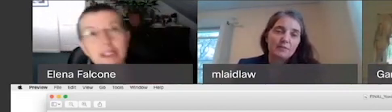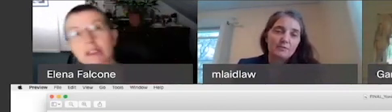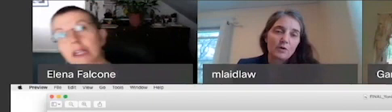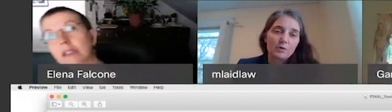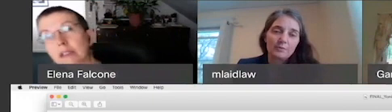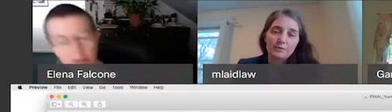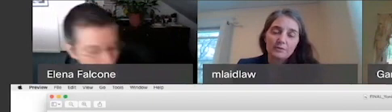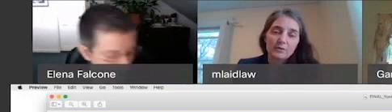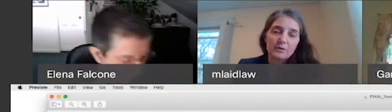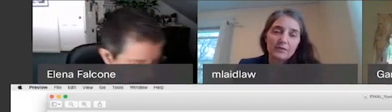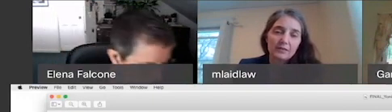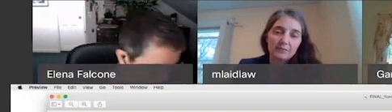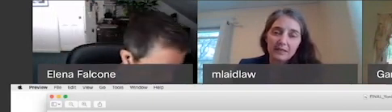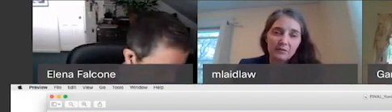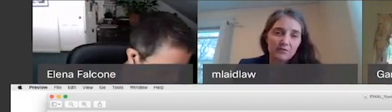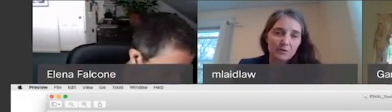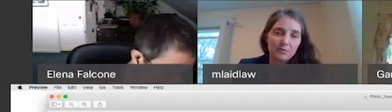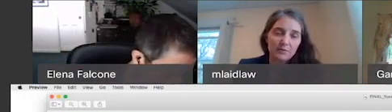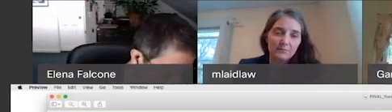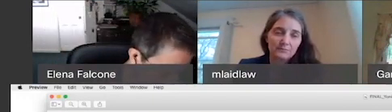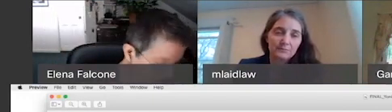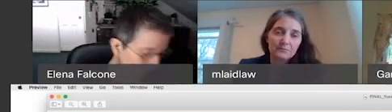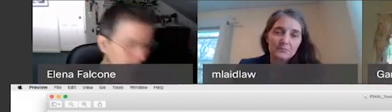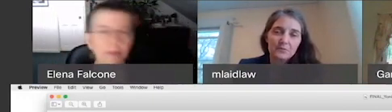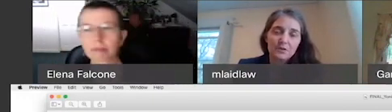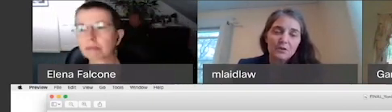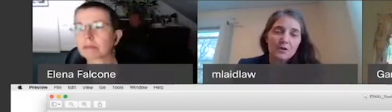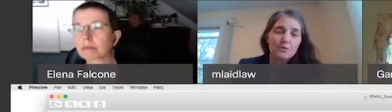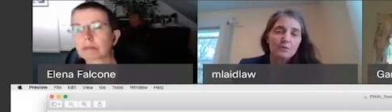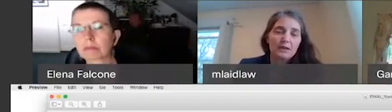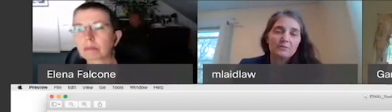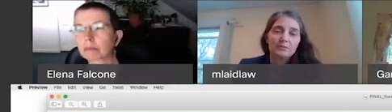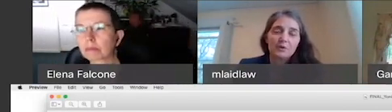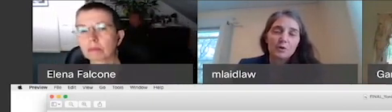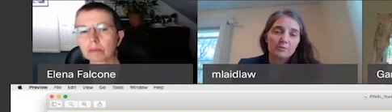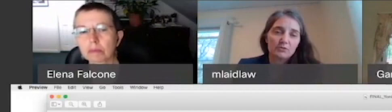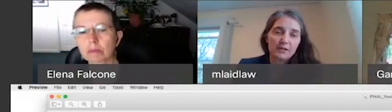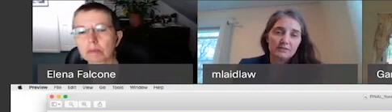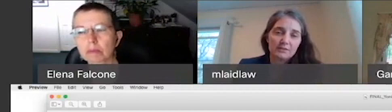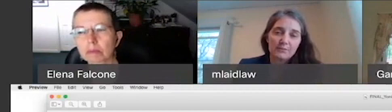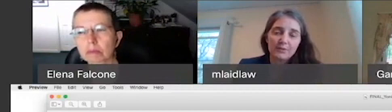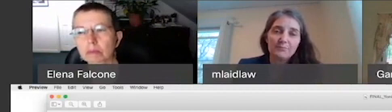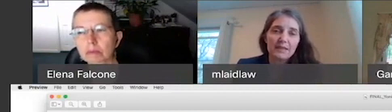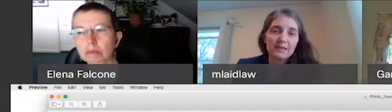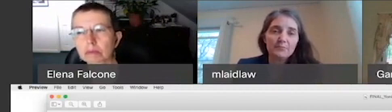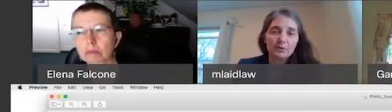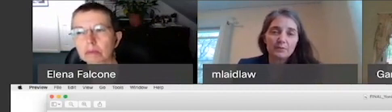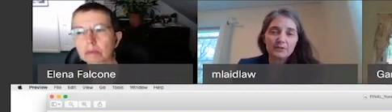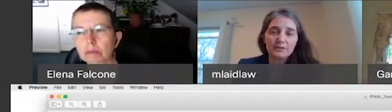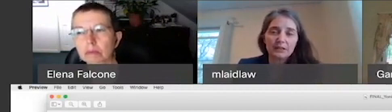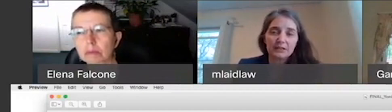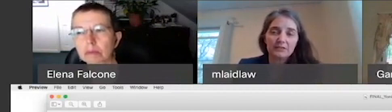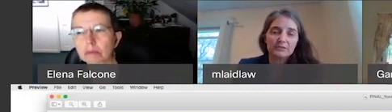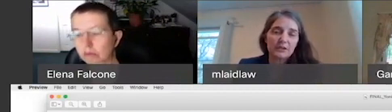be revocable or they can be irrevocable. With revocable trusts, The main